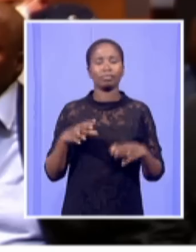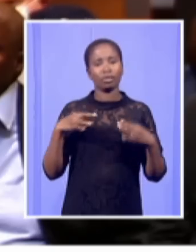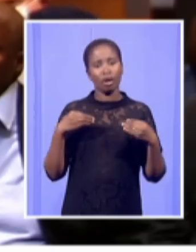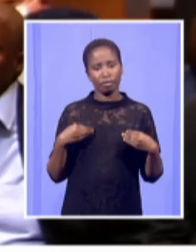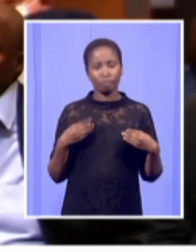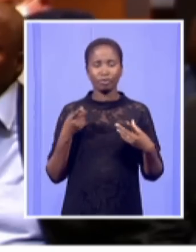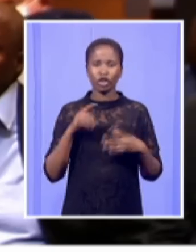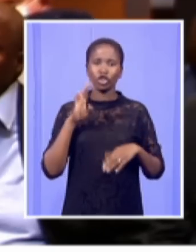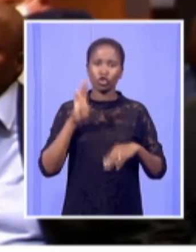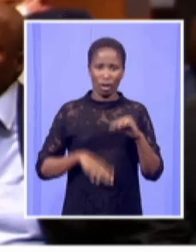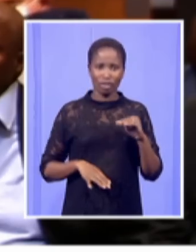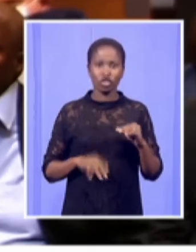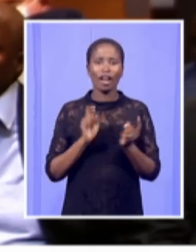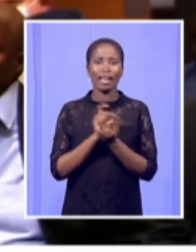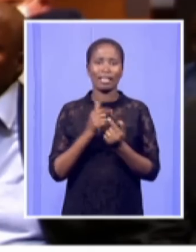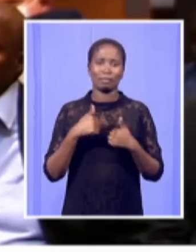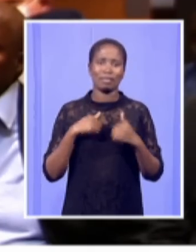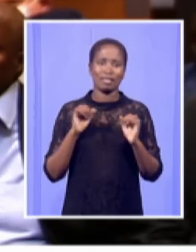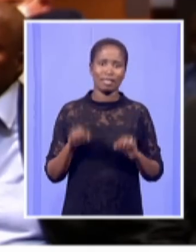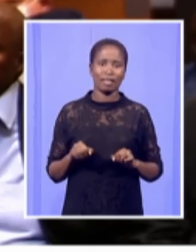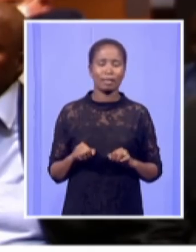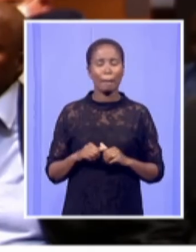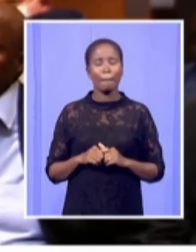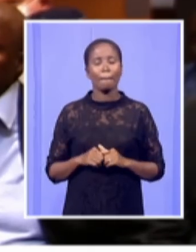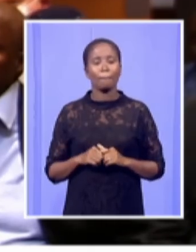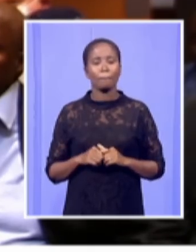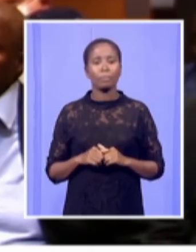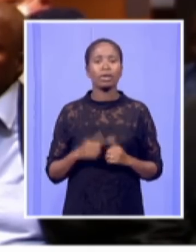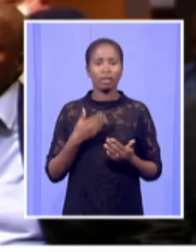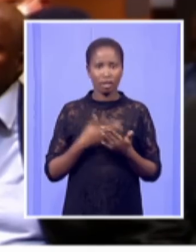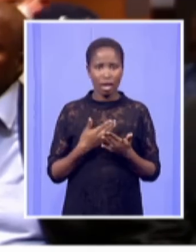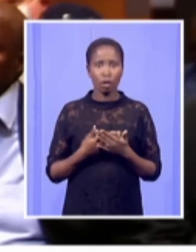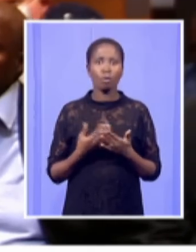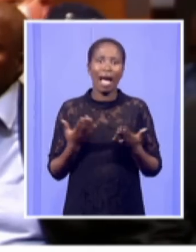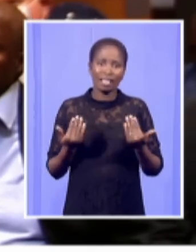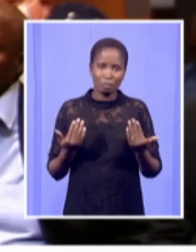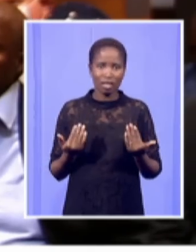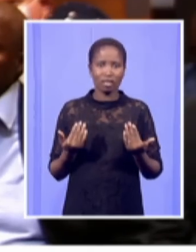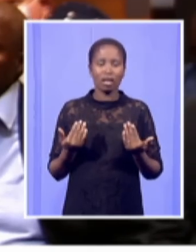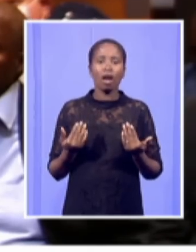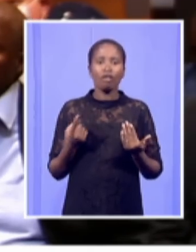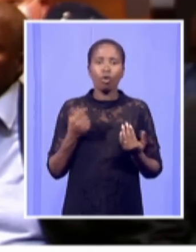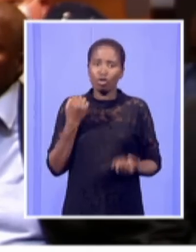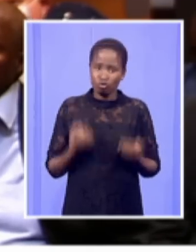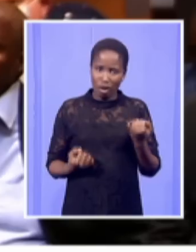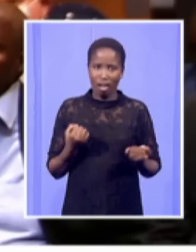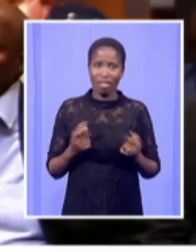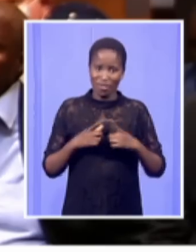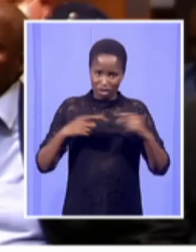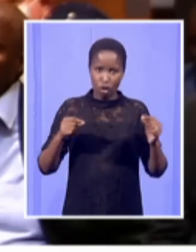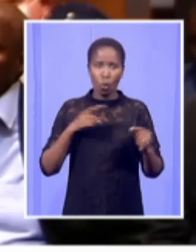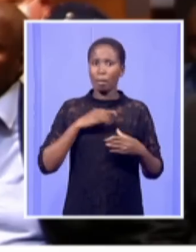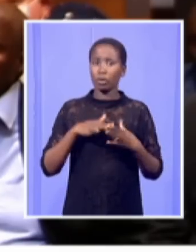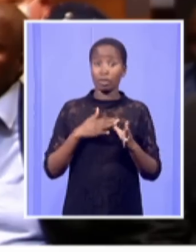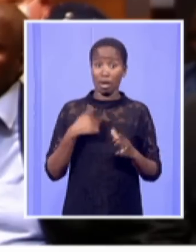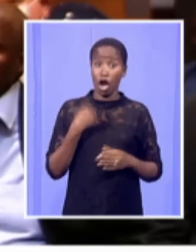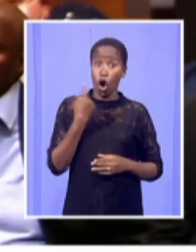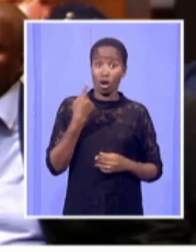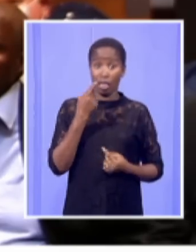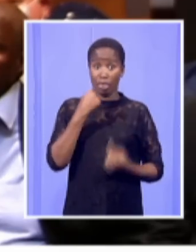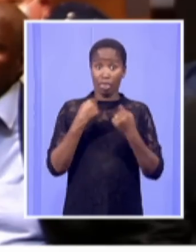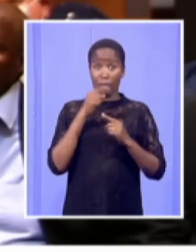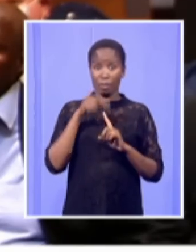charges against me that a lengthy delay is to be expected until the trial is finalised, as I am not the only accused in this matter and there are other